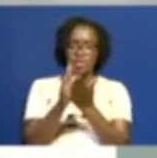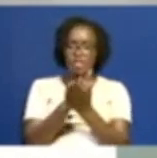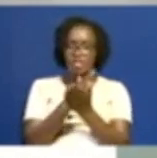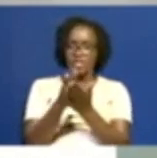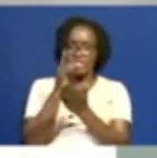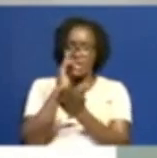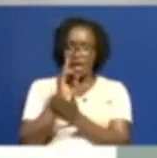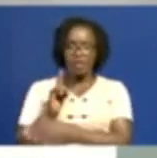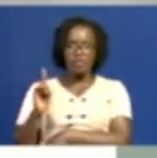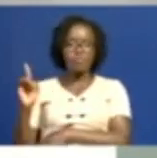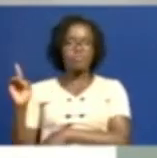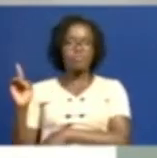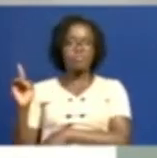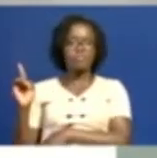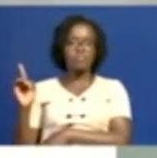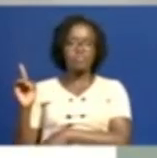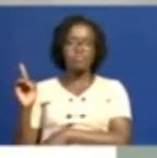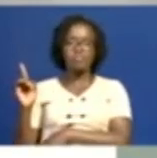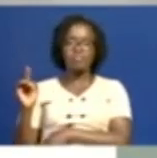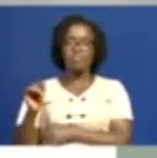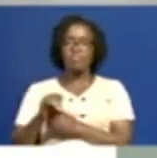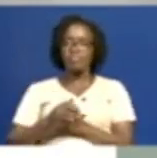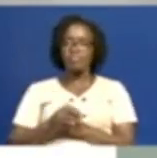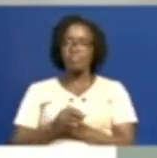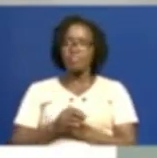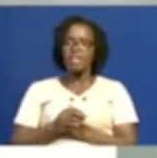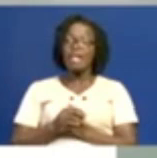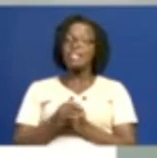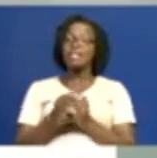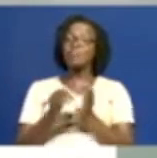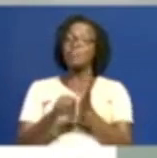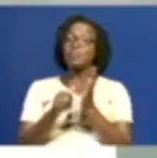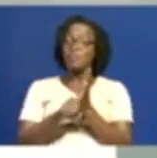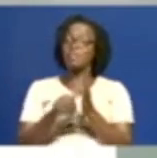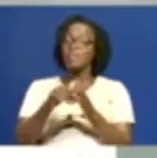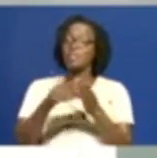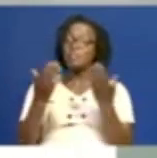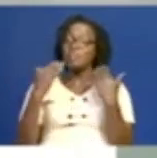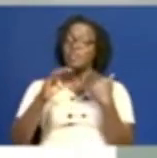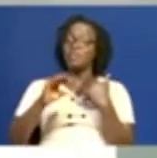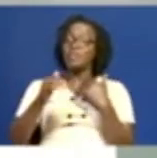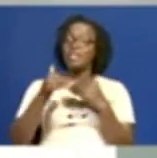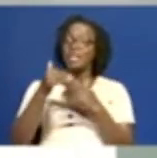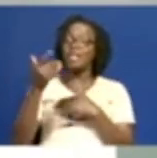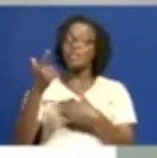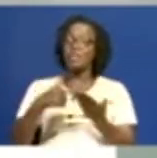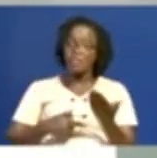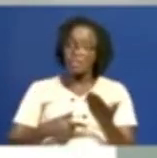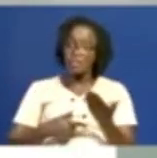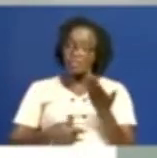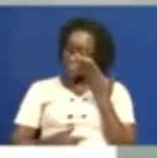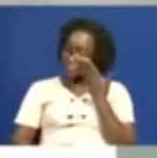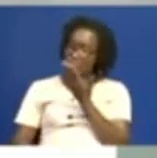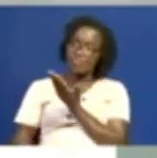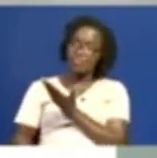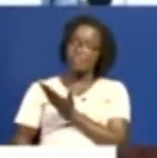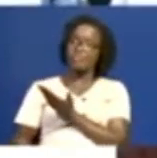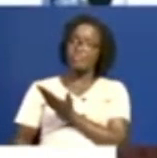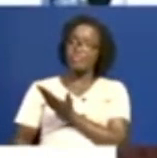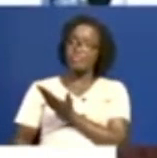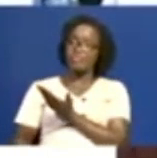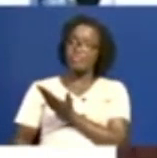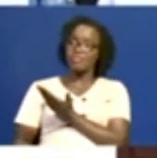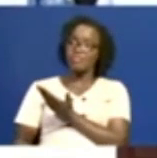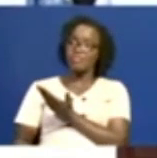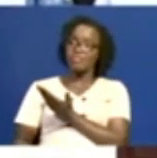the unending political theatrics of Meru County and what lies ahead for the Meru electorate.